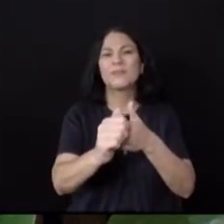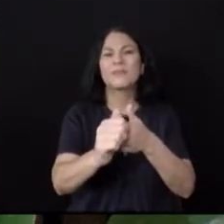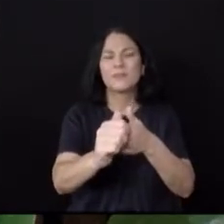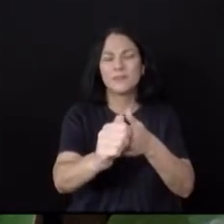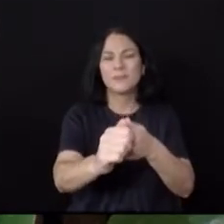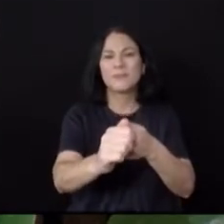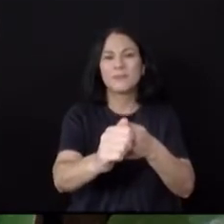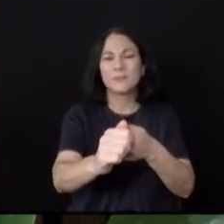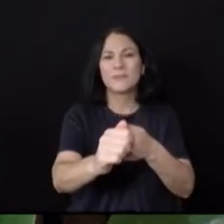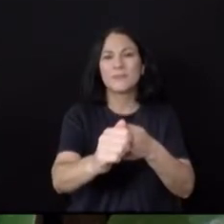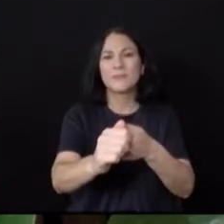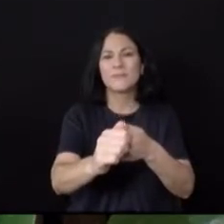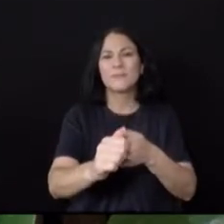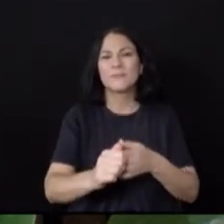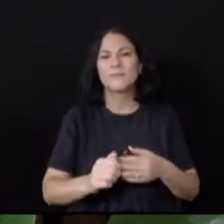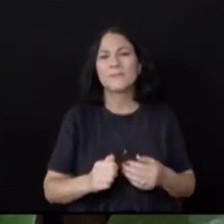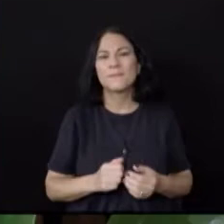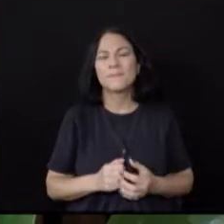paths.